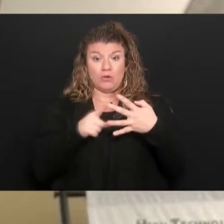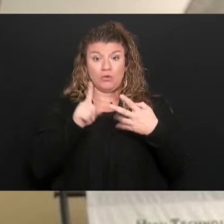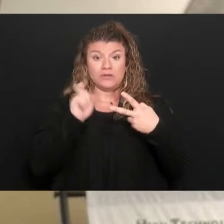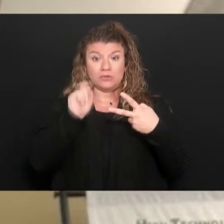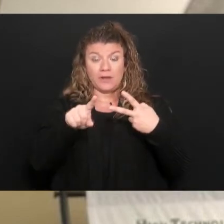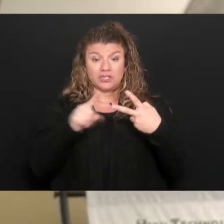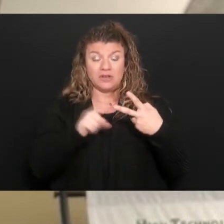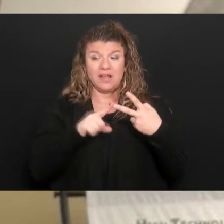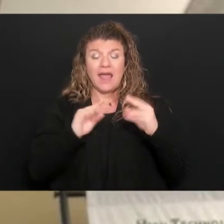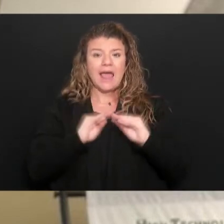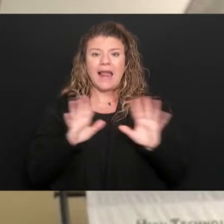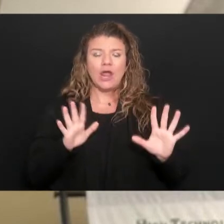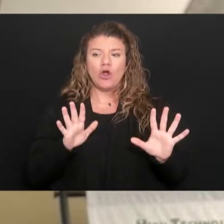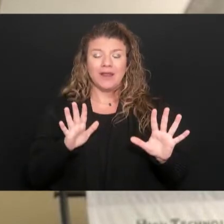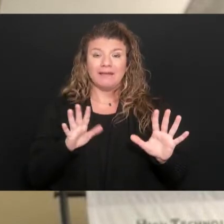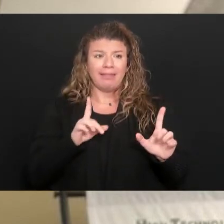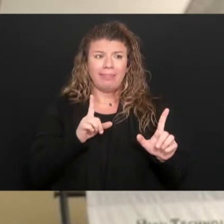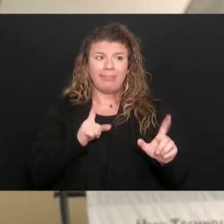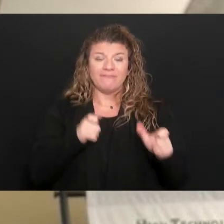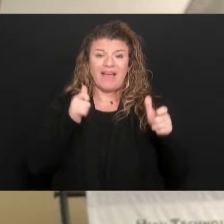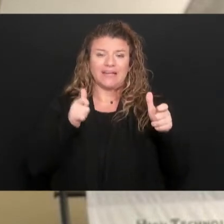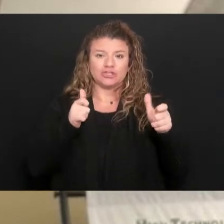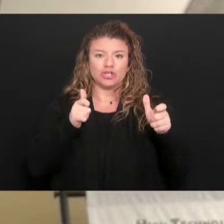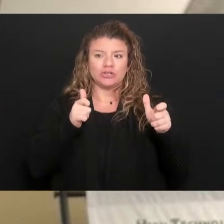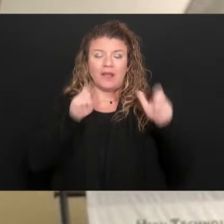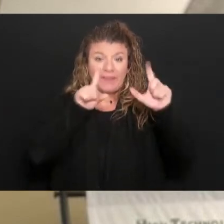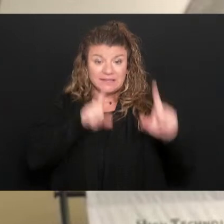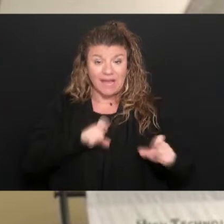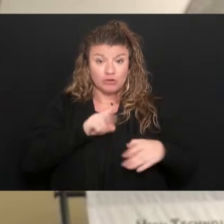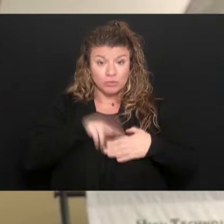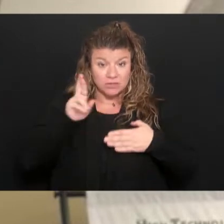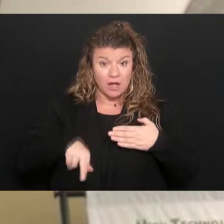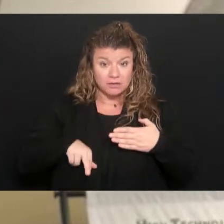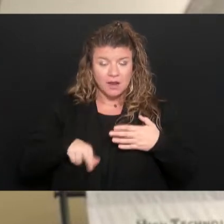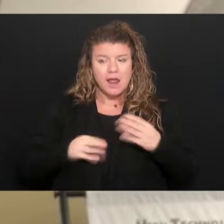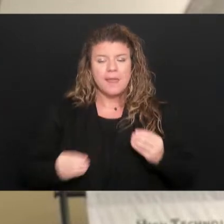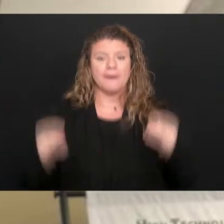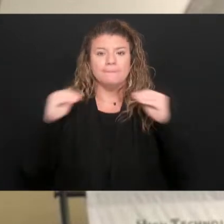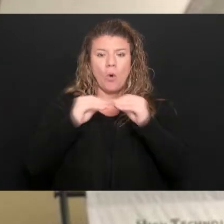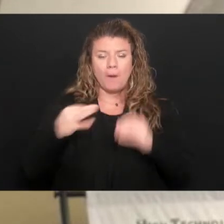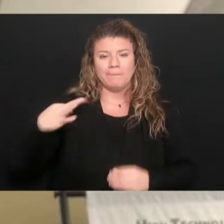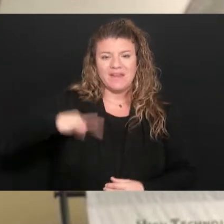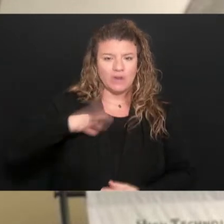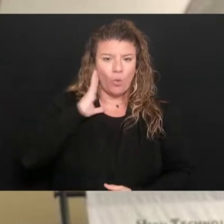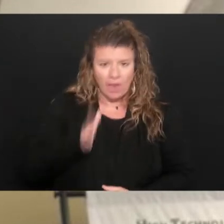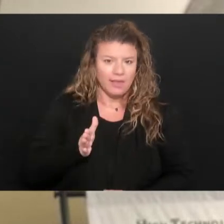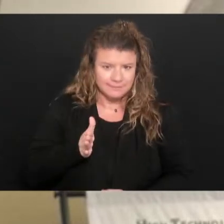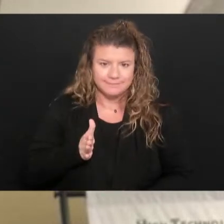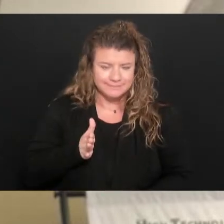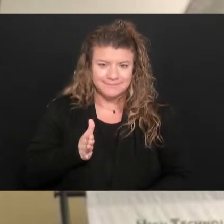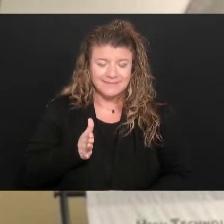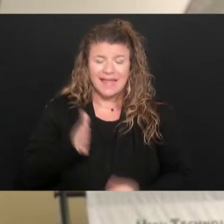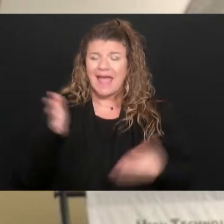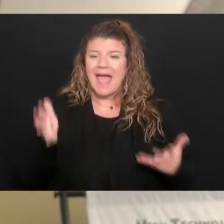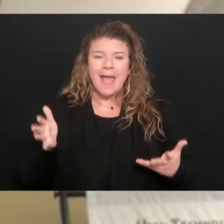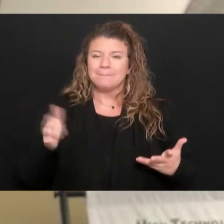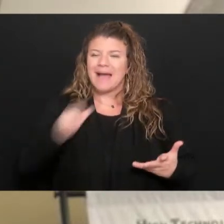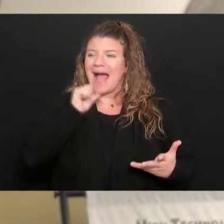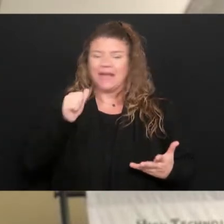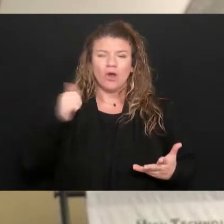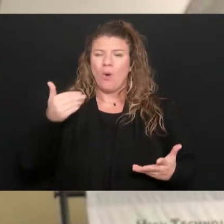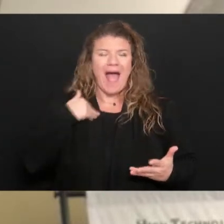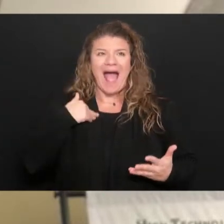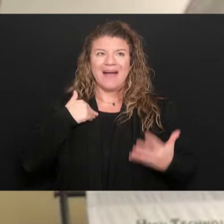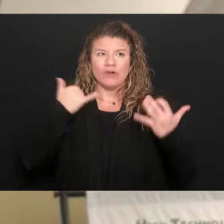clearly, the quicker the test result, the more beneficial it is. I don't have the current